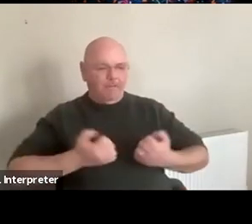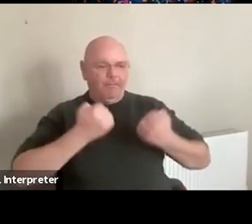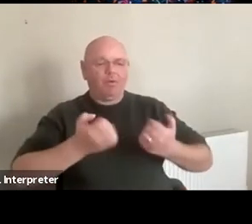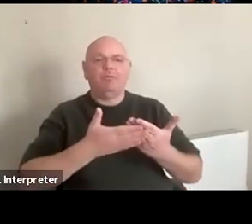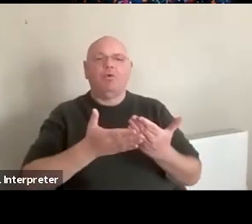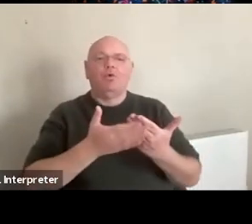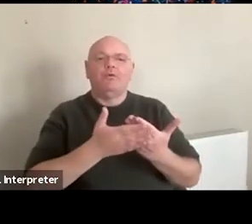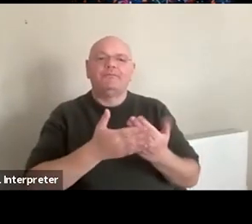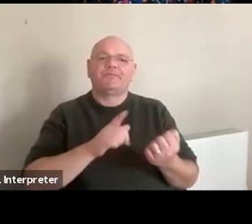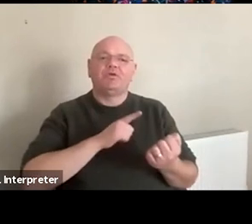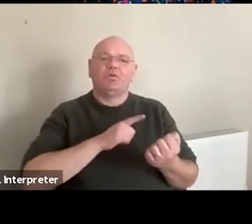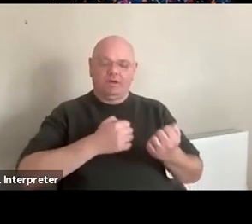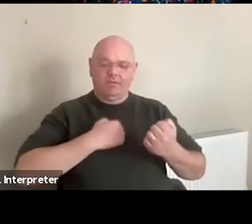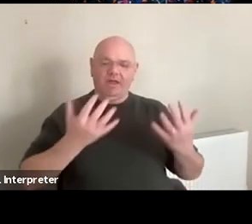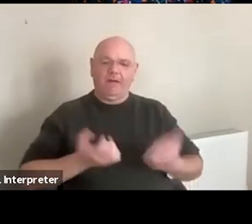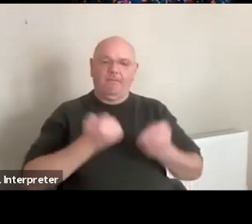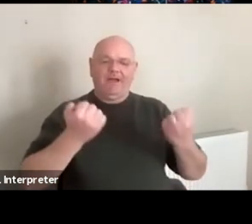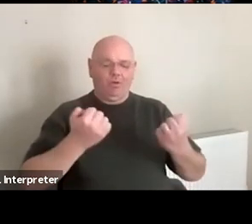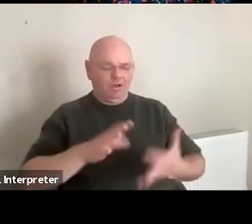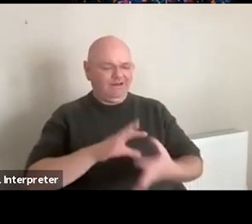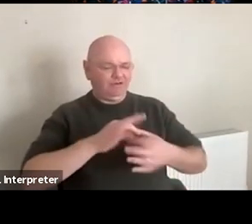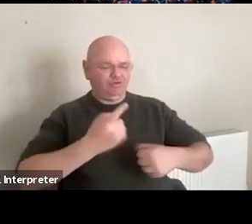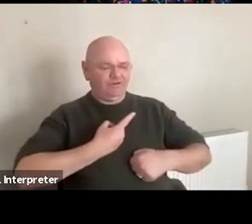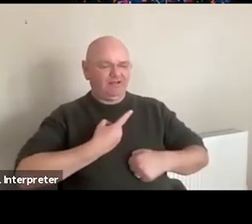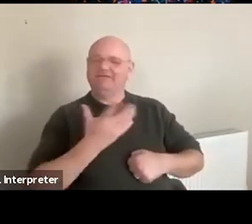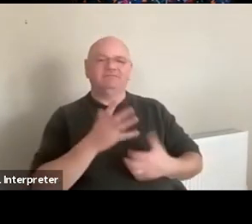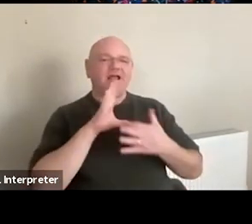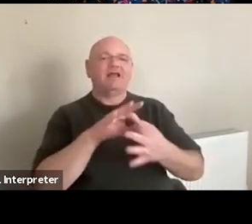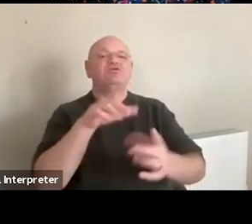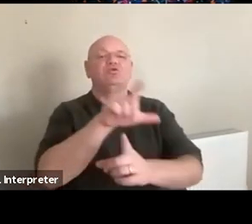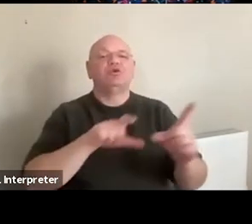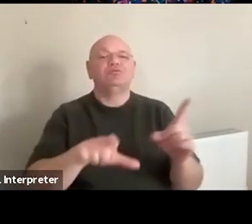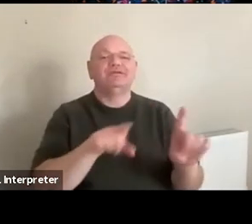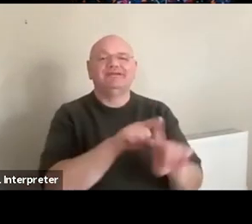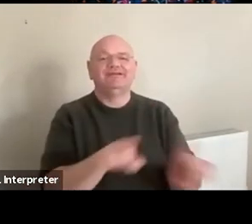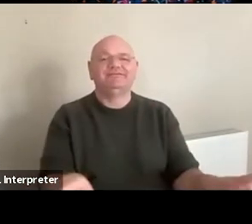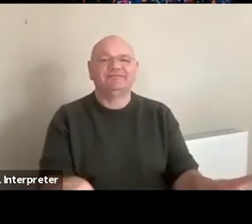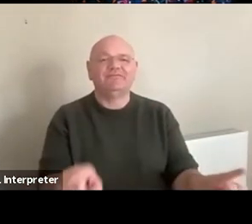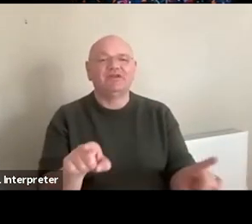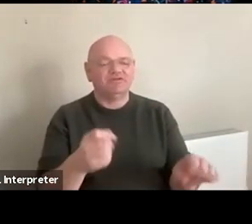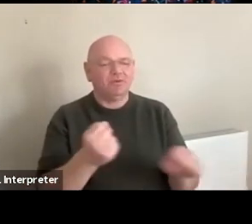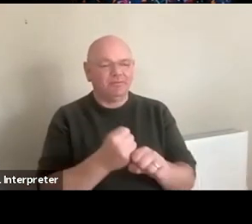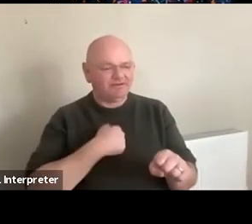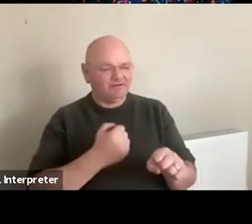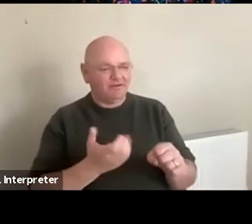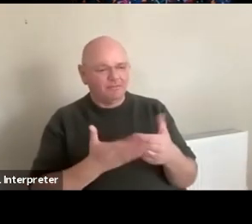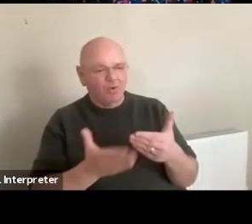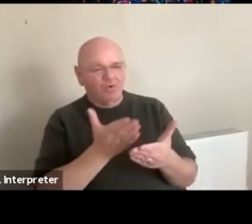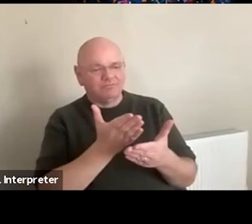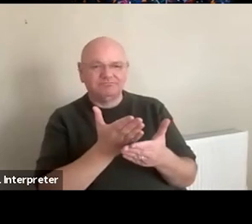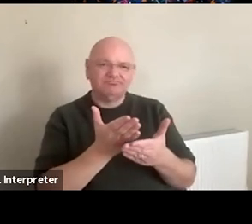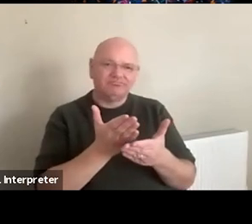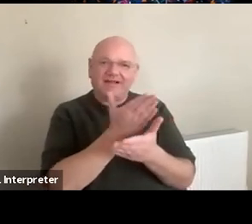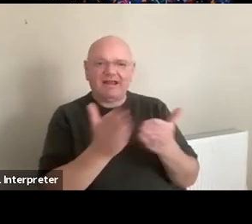absolutely situated within the communities that I'm a part of. My power makes more clarity, makes more sense to me as it's interconnected